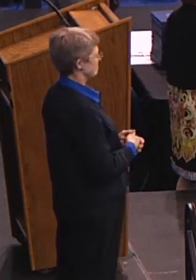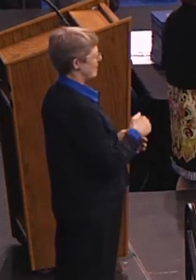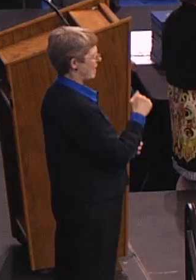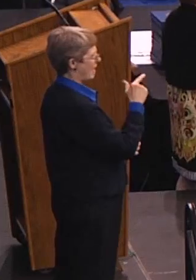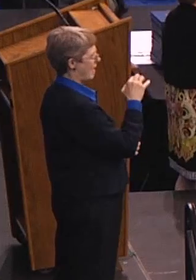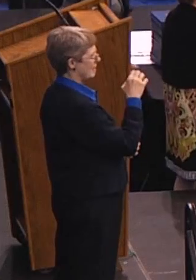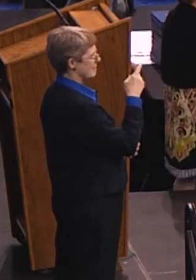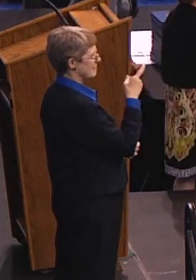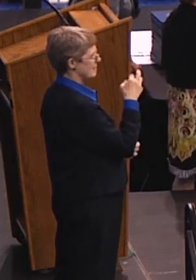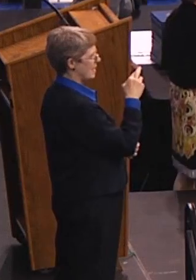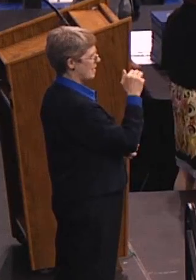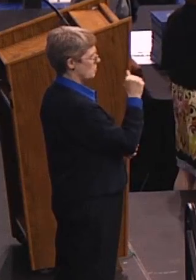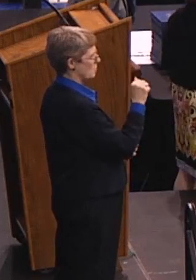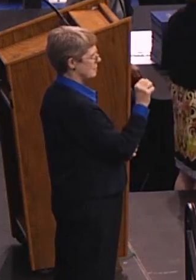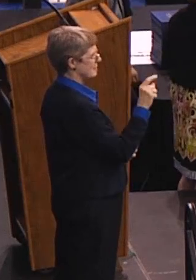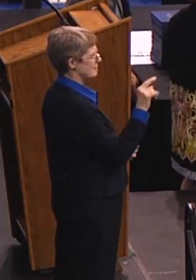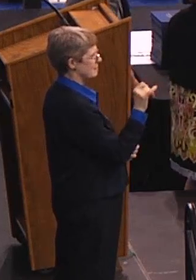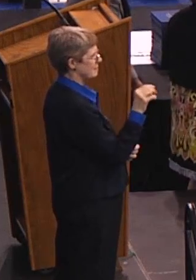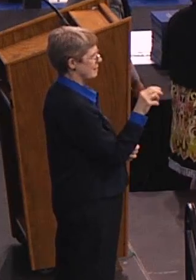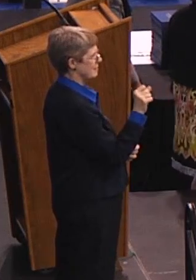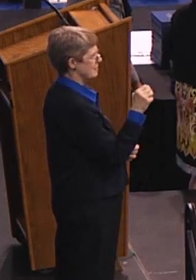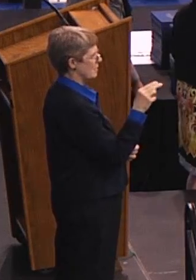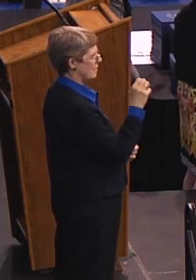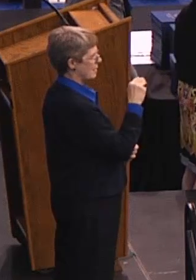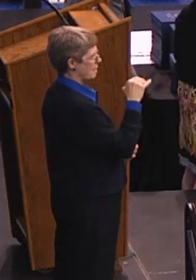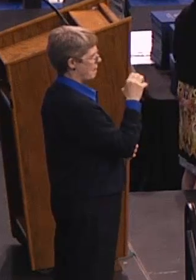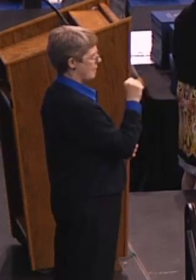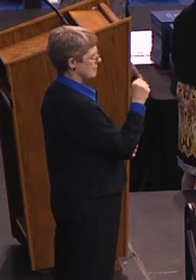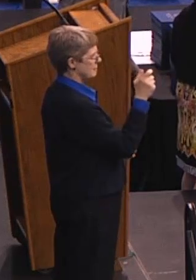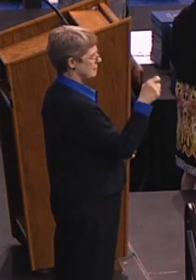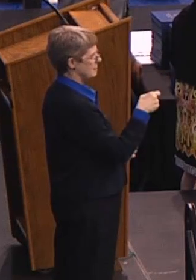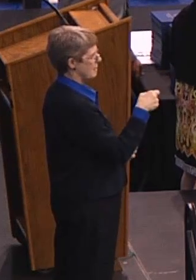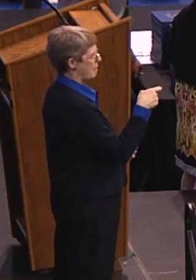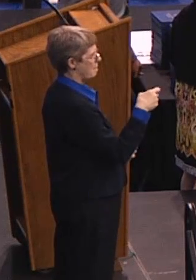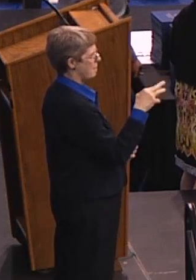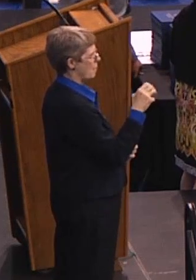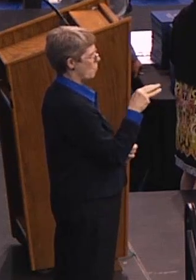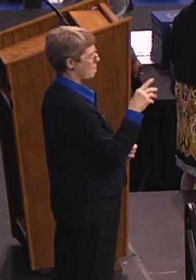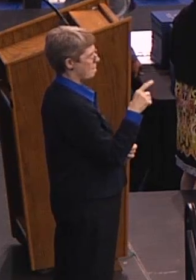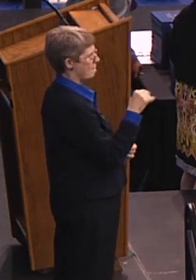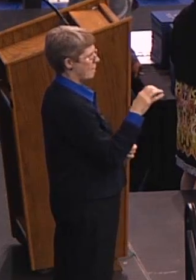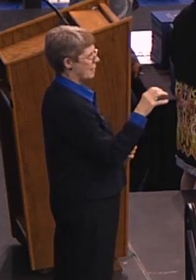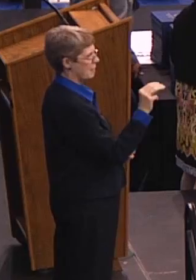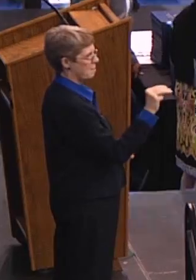Alexandria Lee Crow Stinson, EMS Paramedic, Magna Cum Laude.